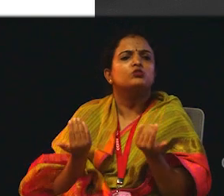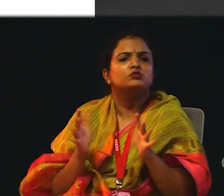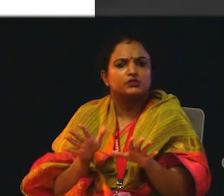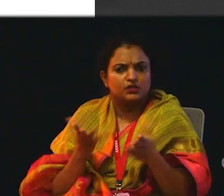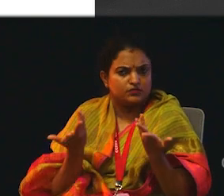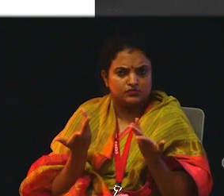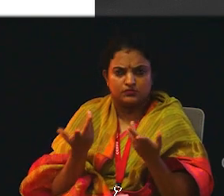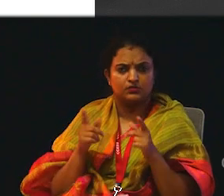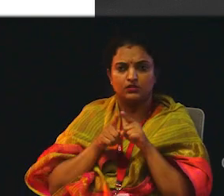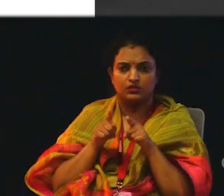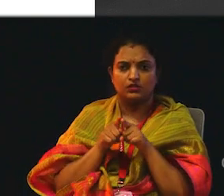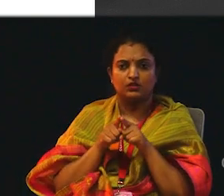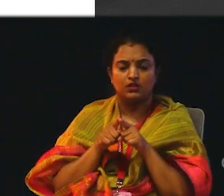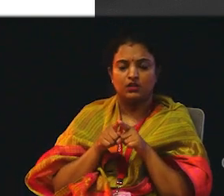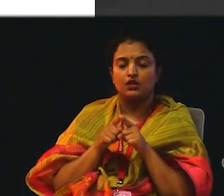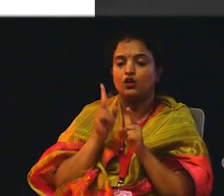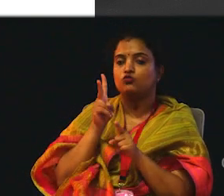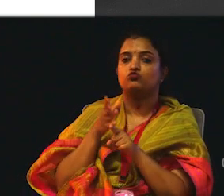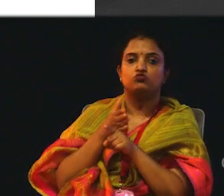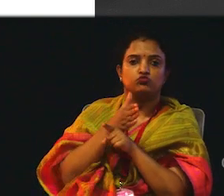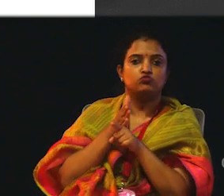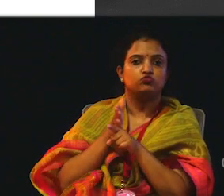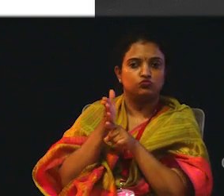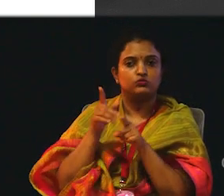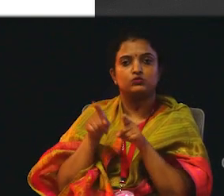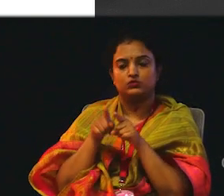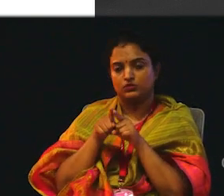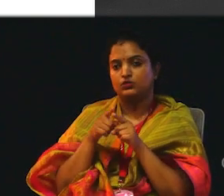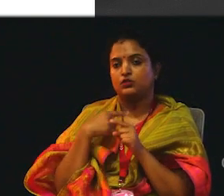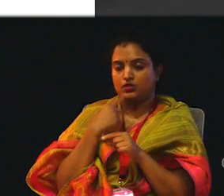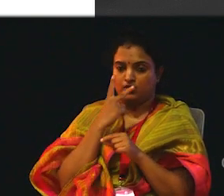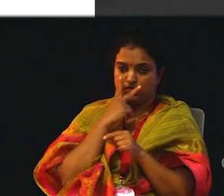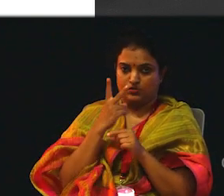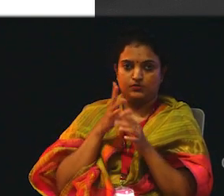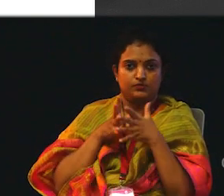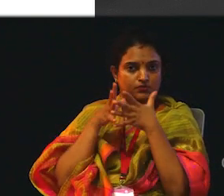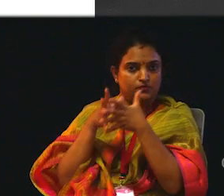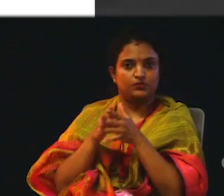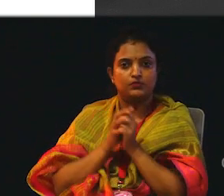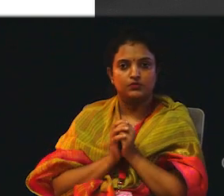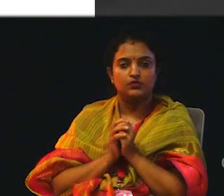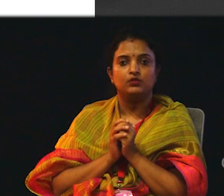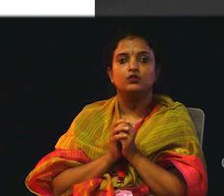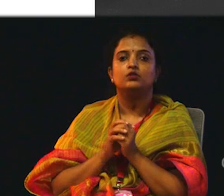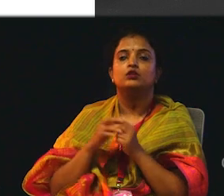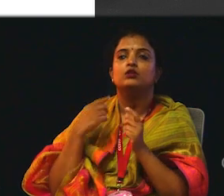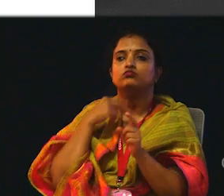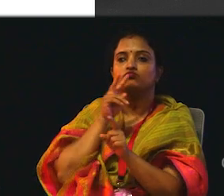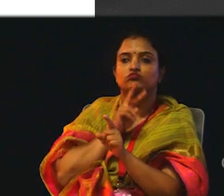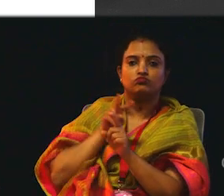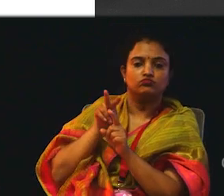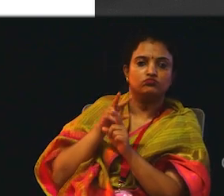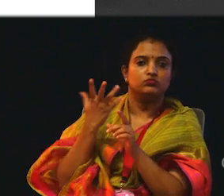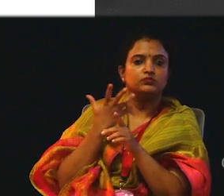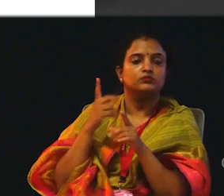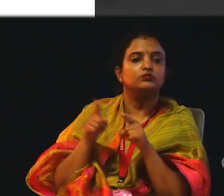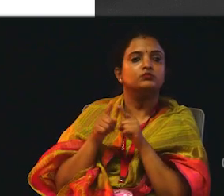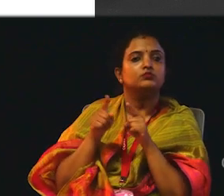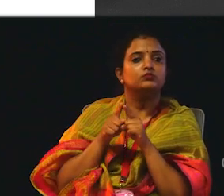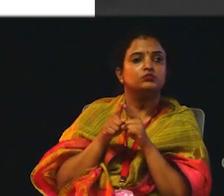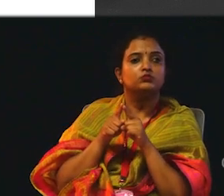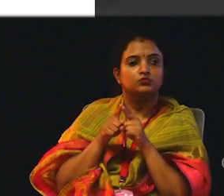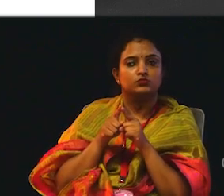possible? The two approaches that I want to present to you today is just an overview, is